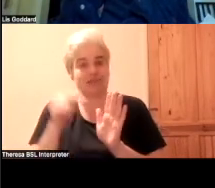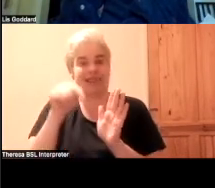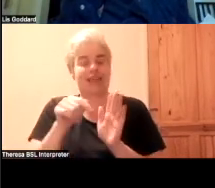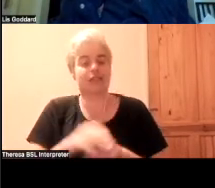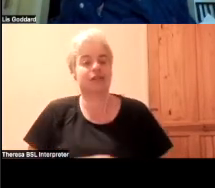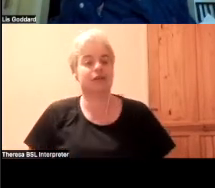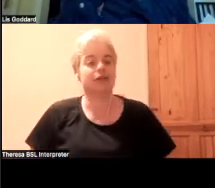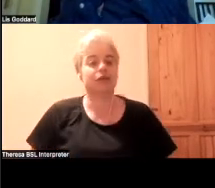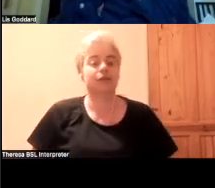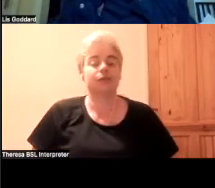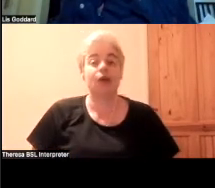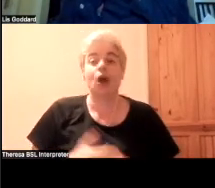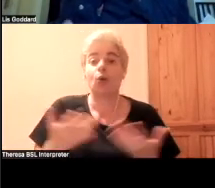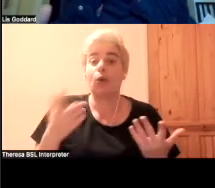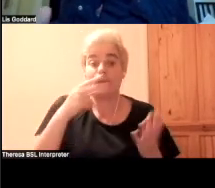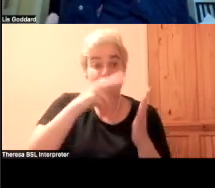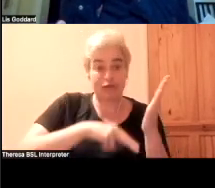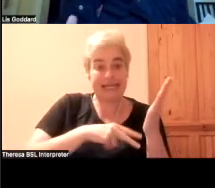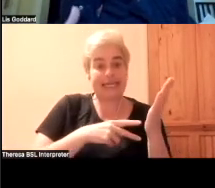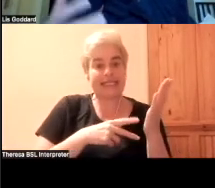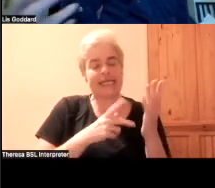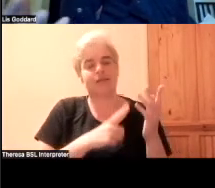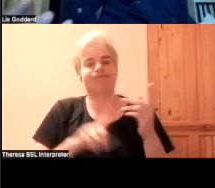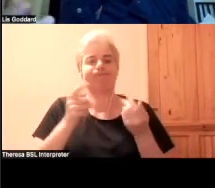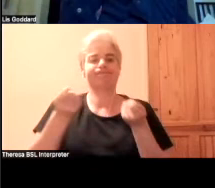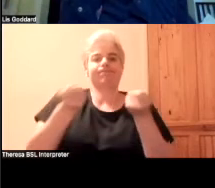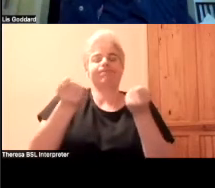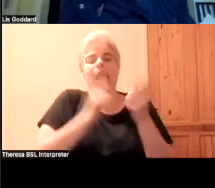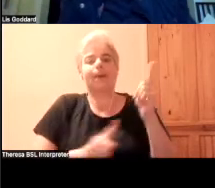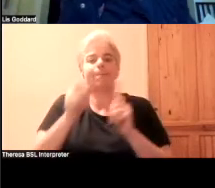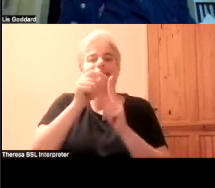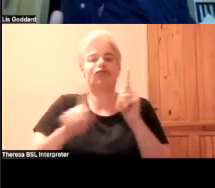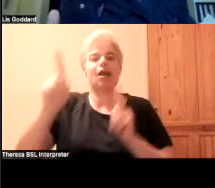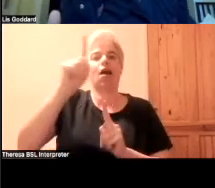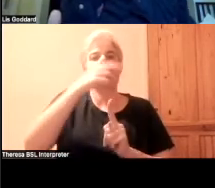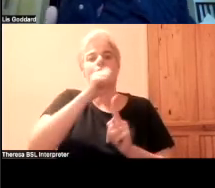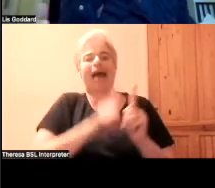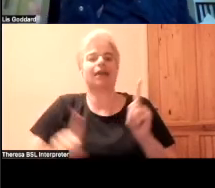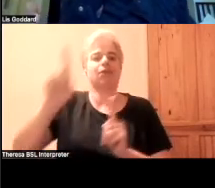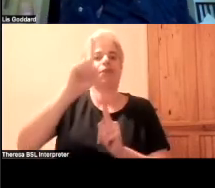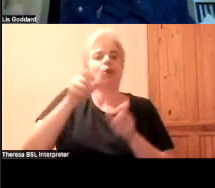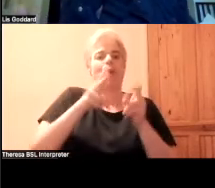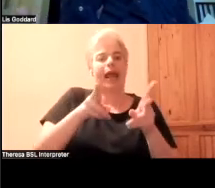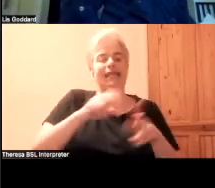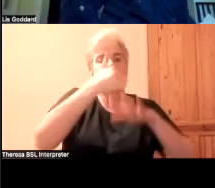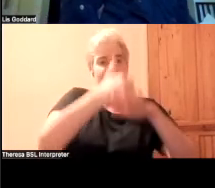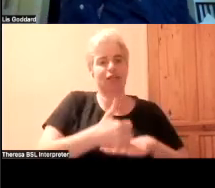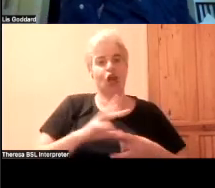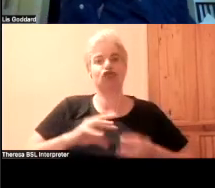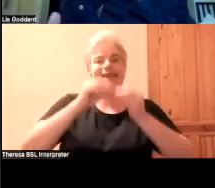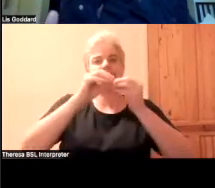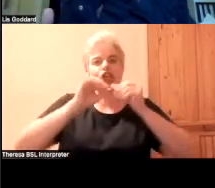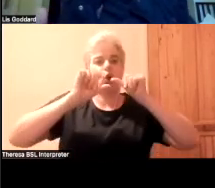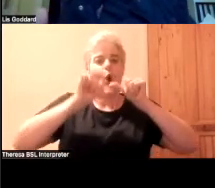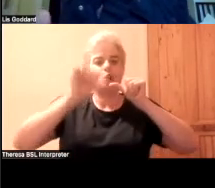In other words, whether we read it in a hierarchical, patriarchal way, which establishes a creation order,